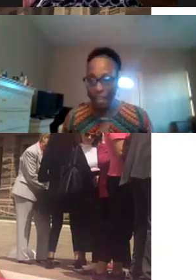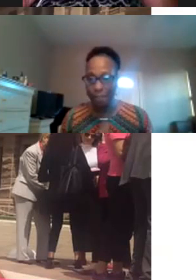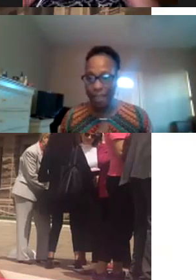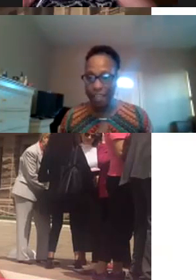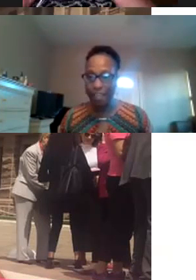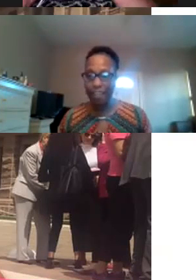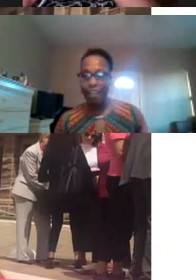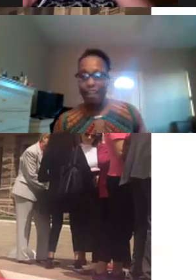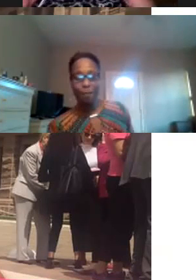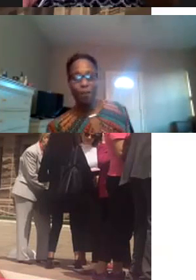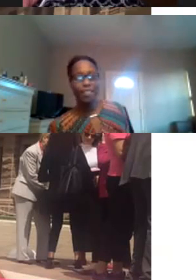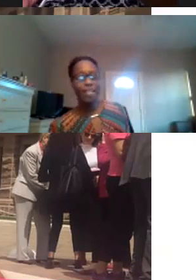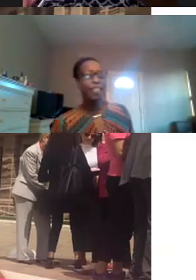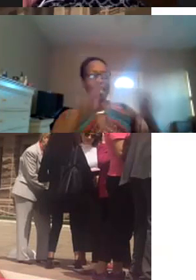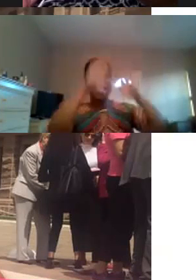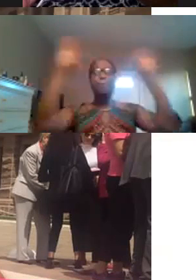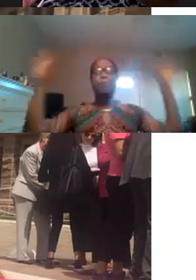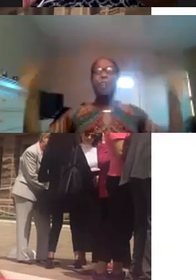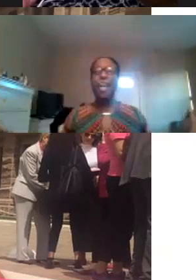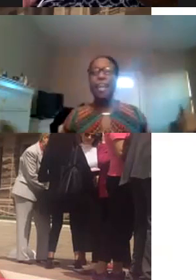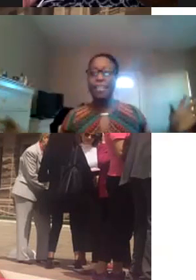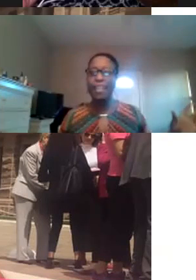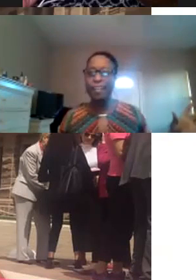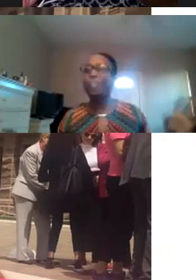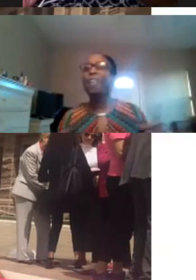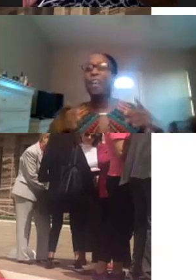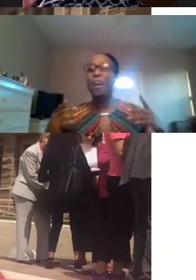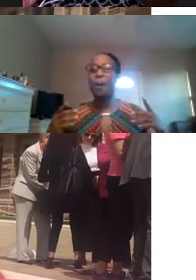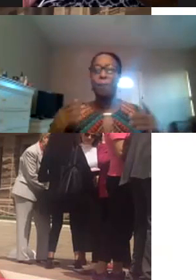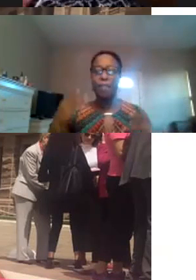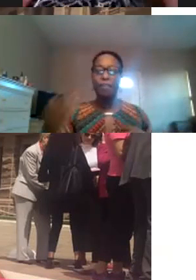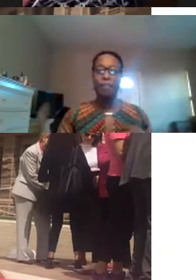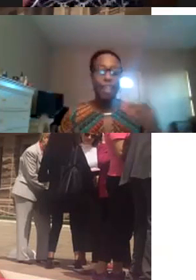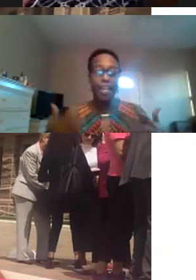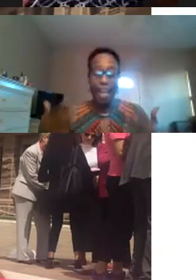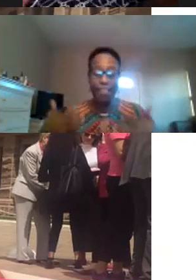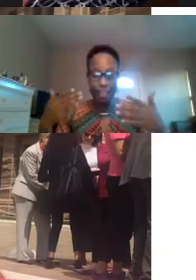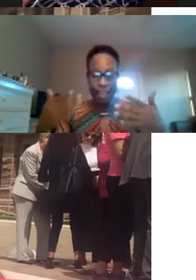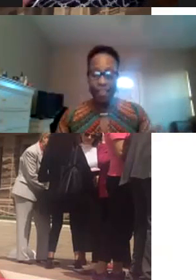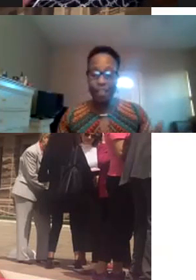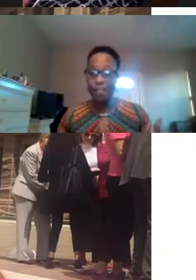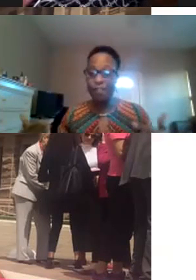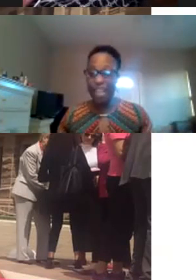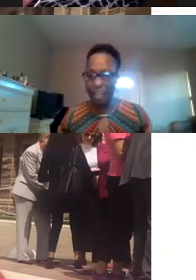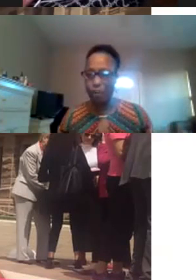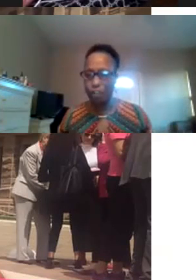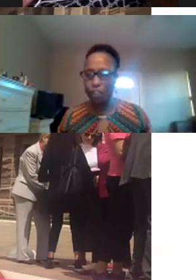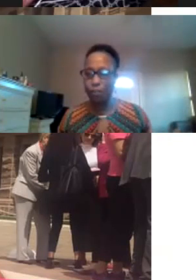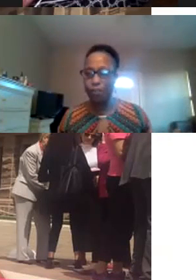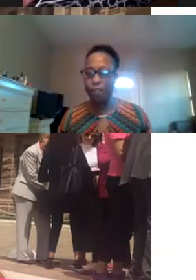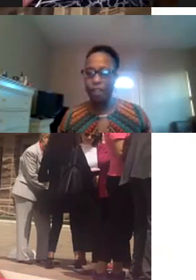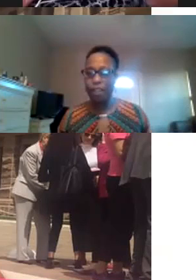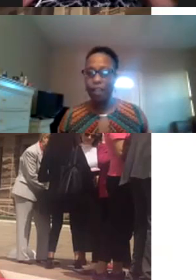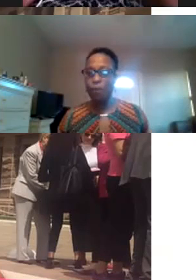the human aspect in it, where it's not this abstract idea, but they can actually like see themselves in your